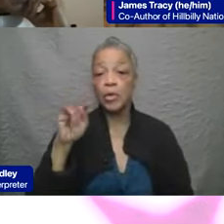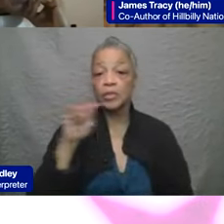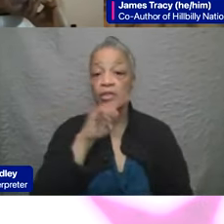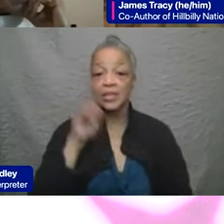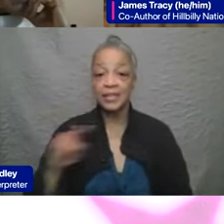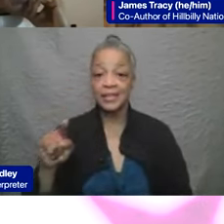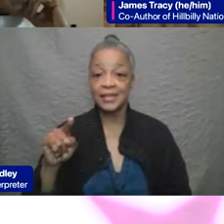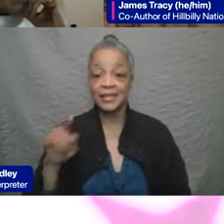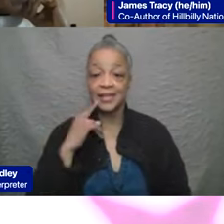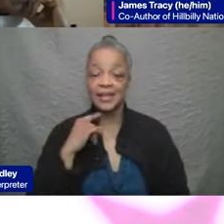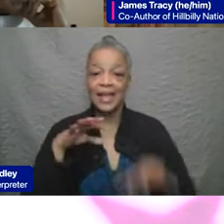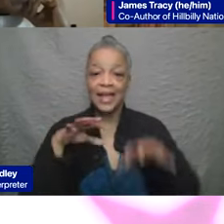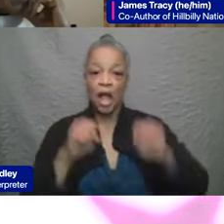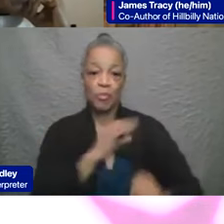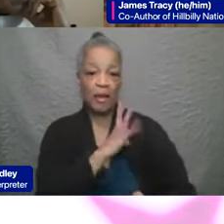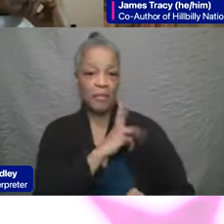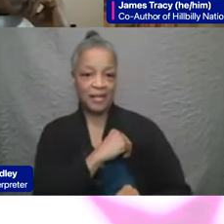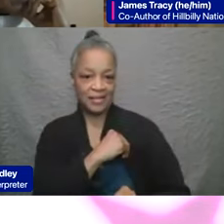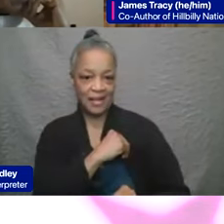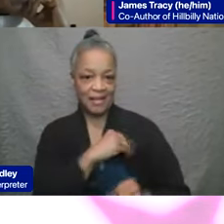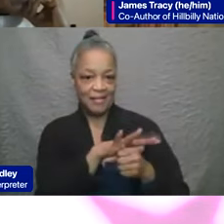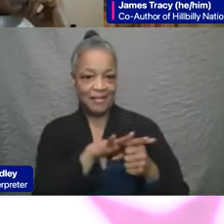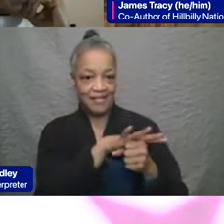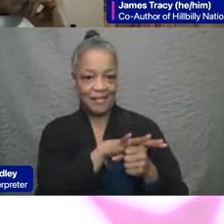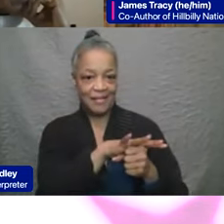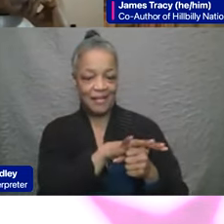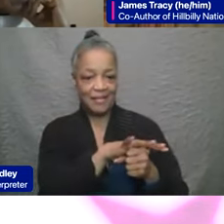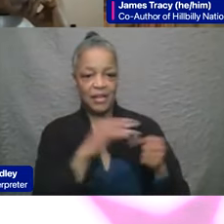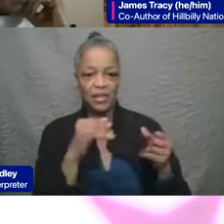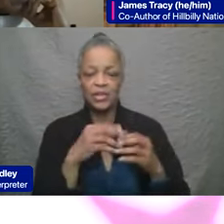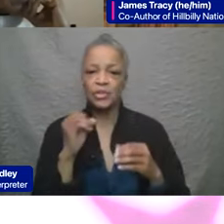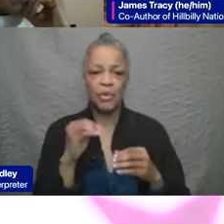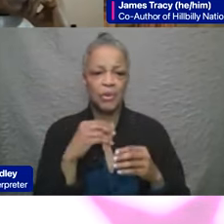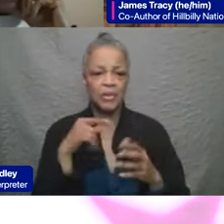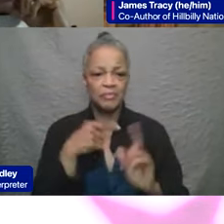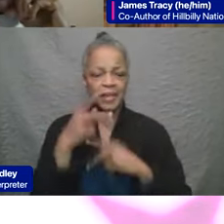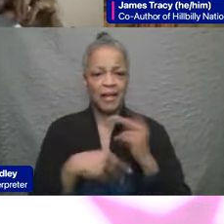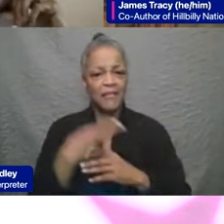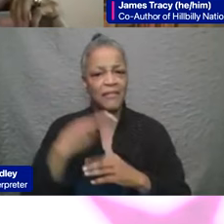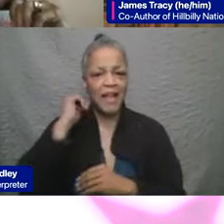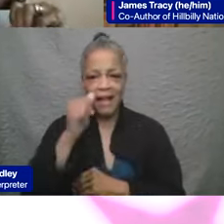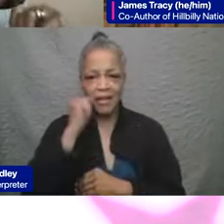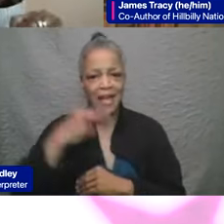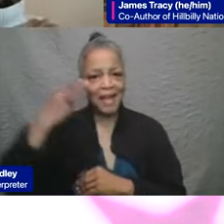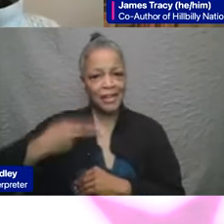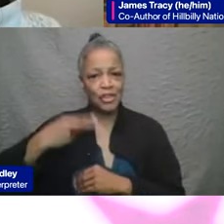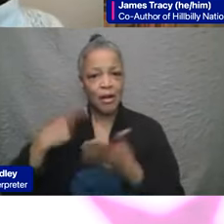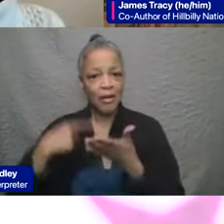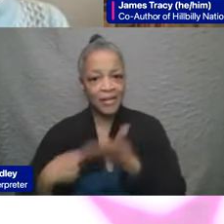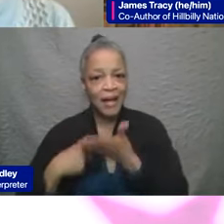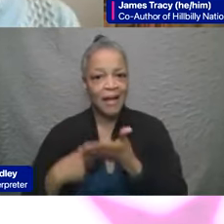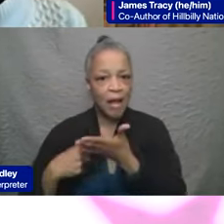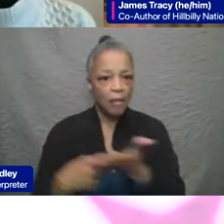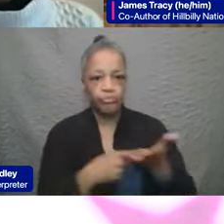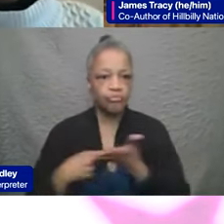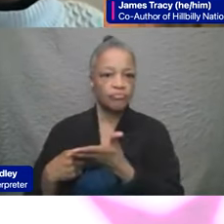in occupied Palestine. So there's a certain just kind of everyday historical dialogue of like, well, actually, you know, actually